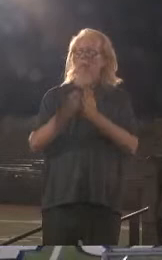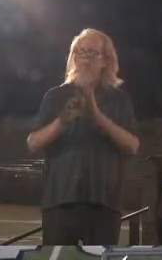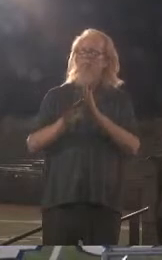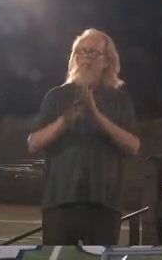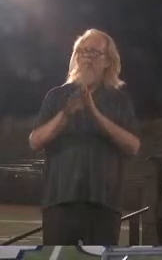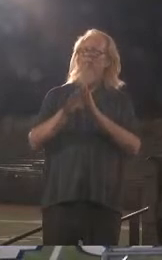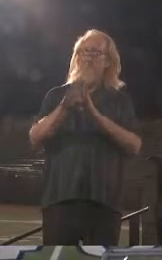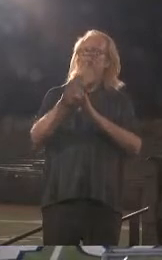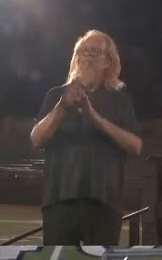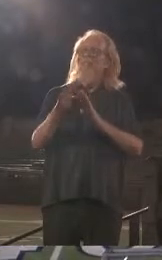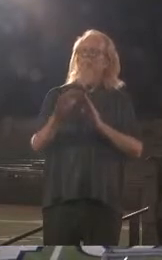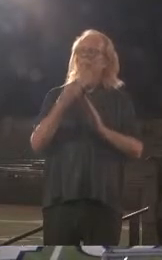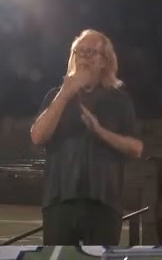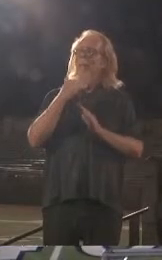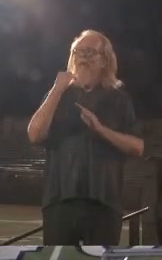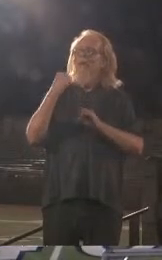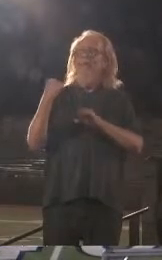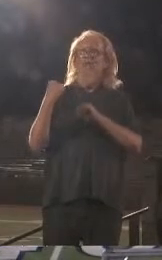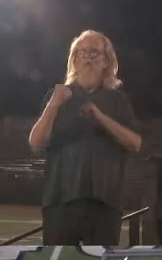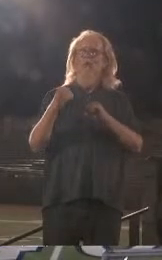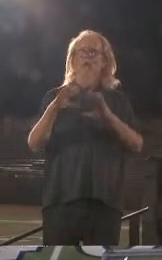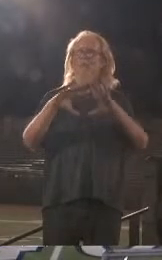better, stronger society.